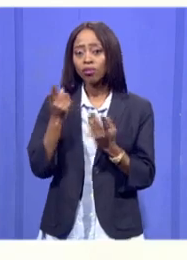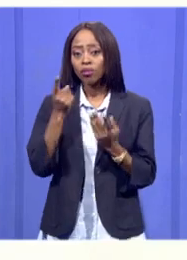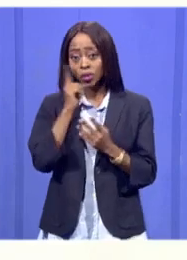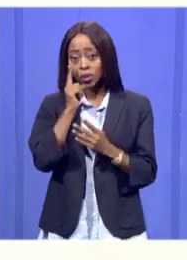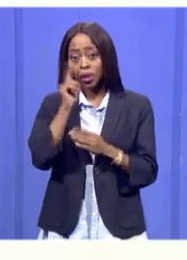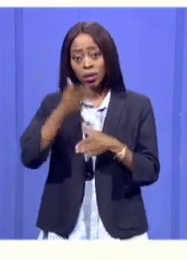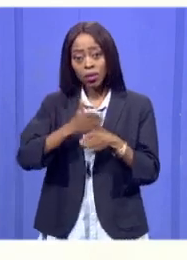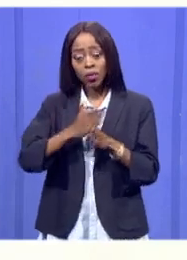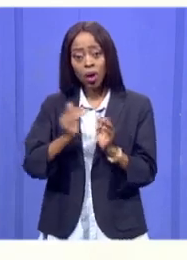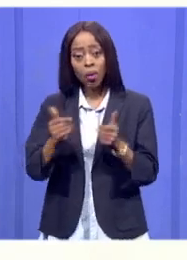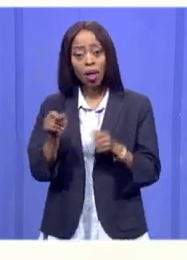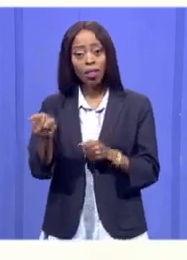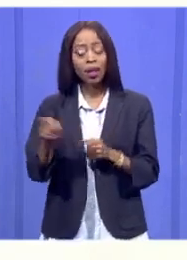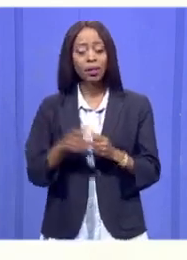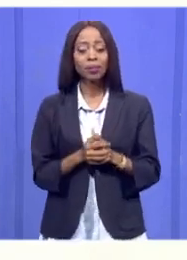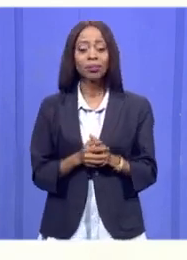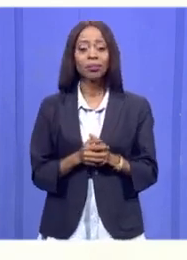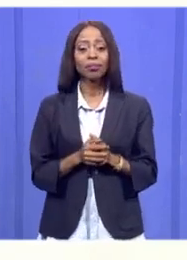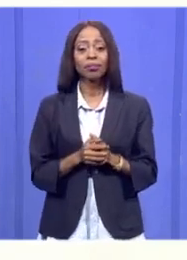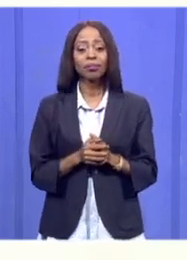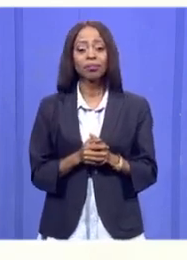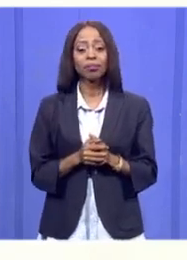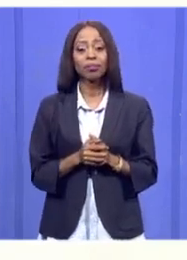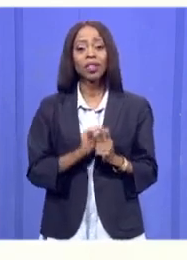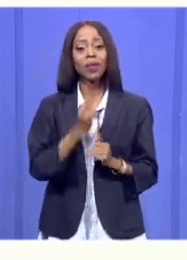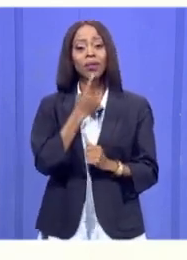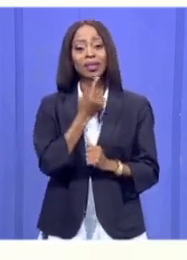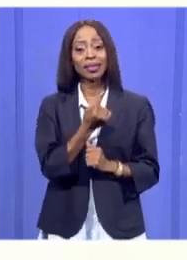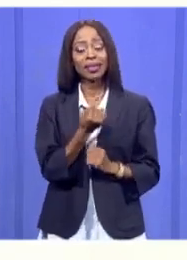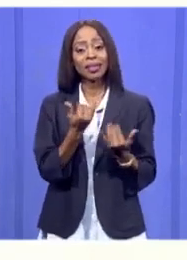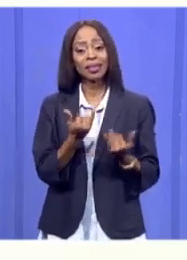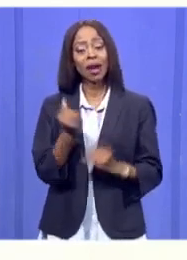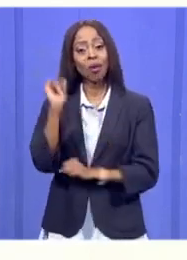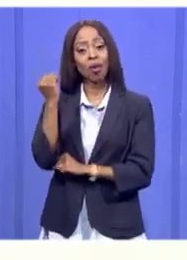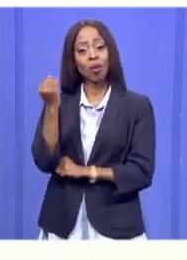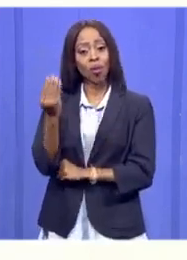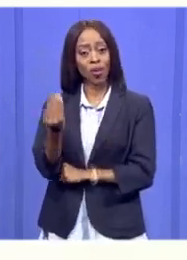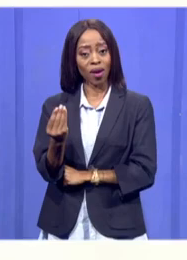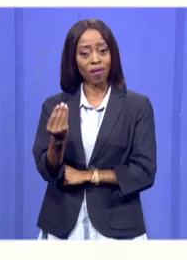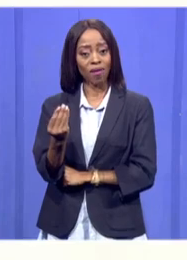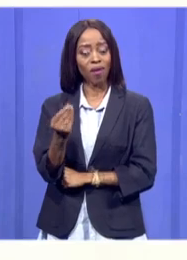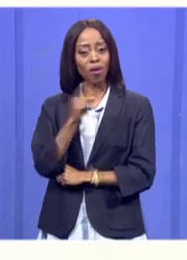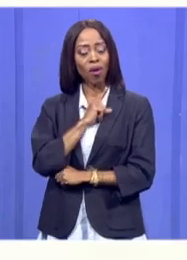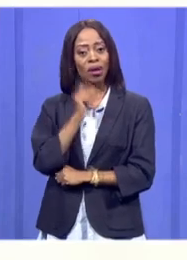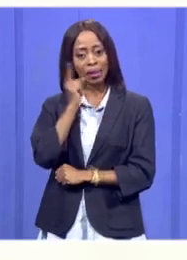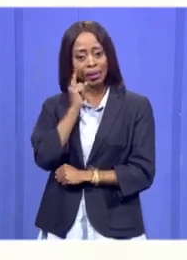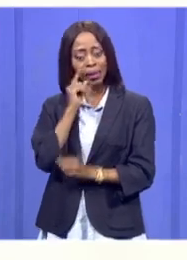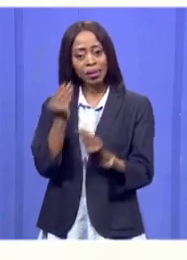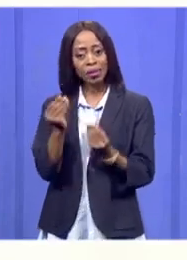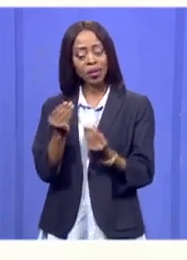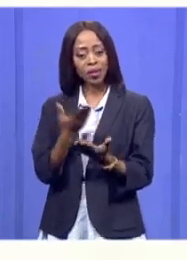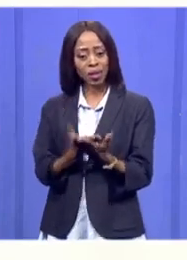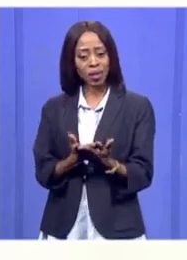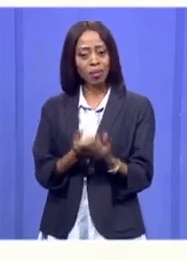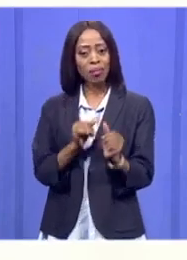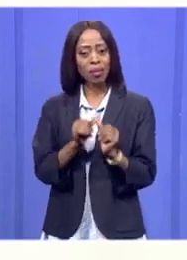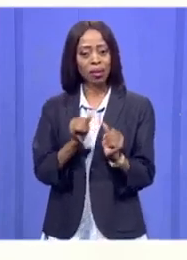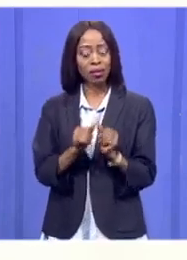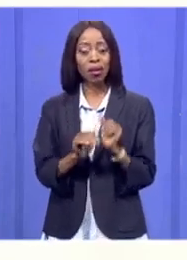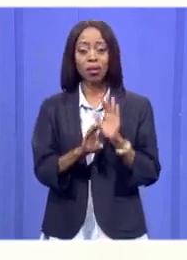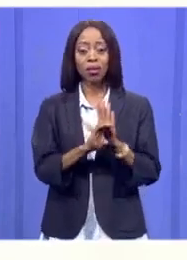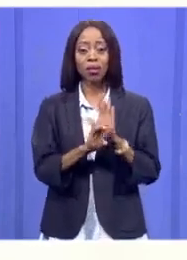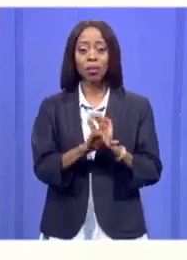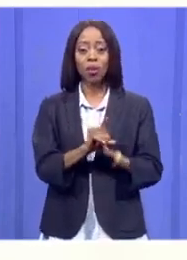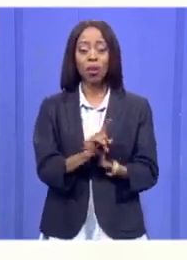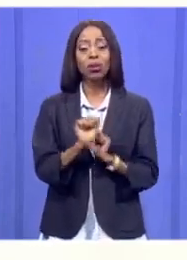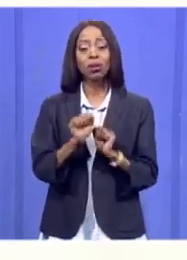place? What we are saying is that now we have the equipment in place to test the materials better. For instance, you've